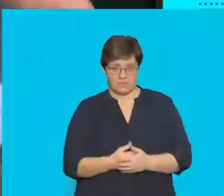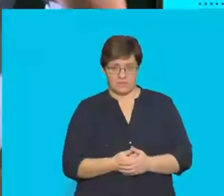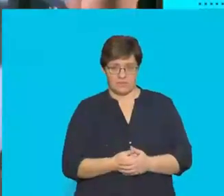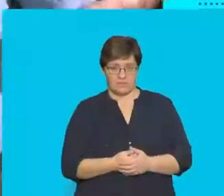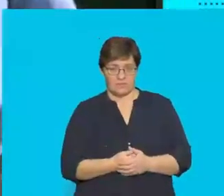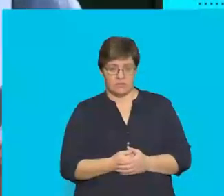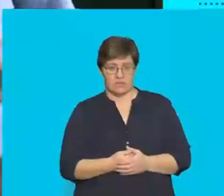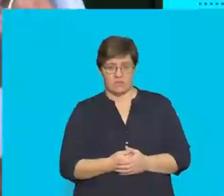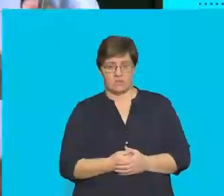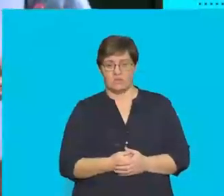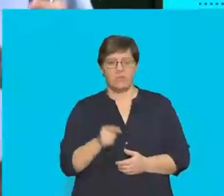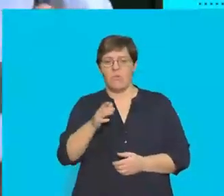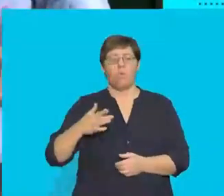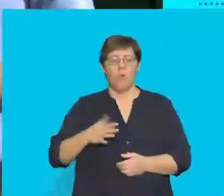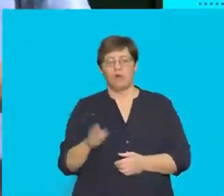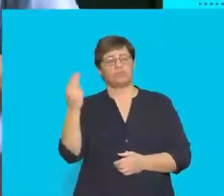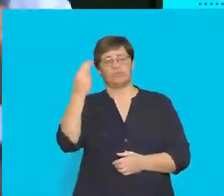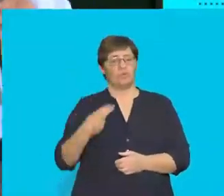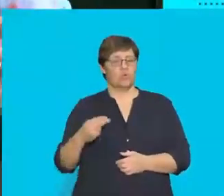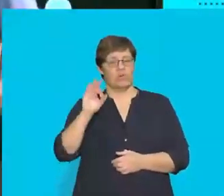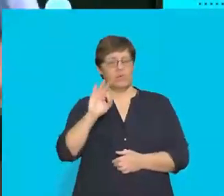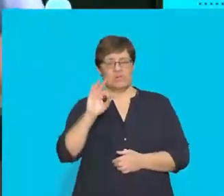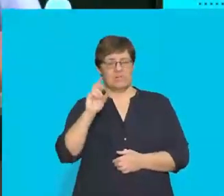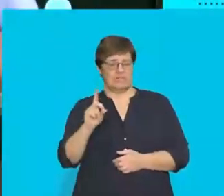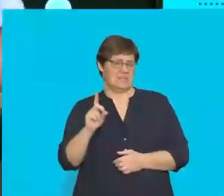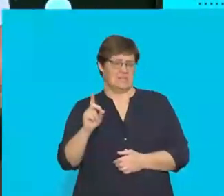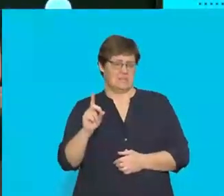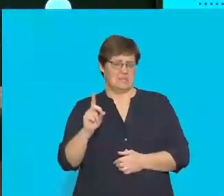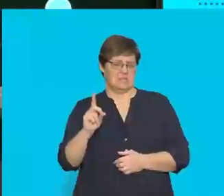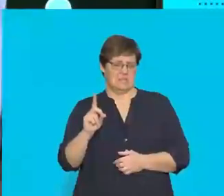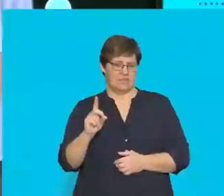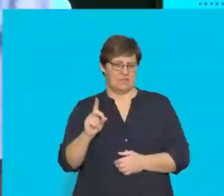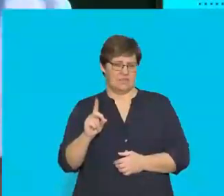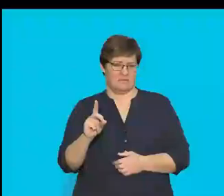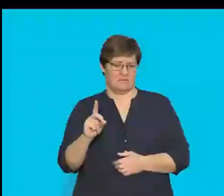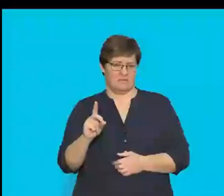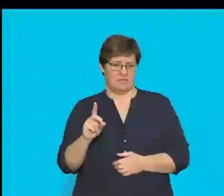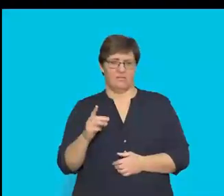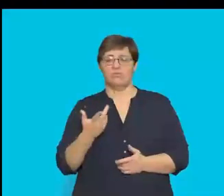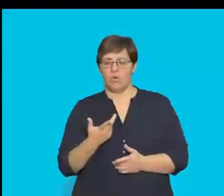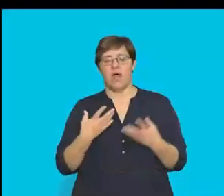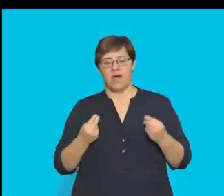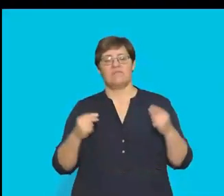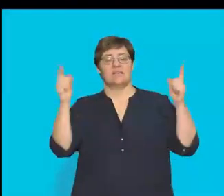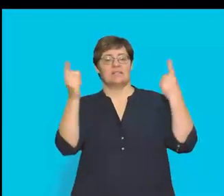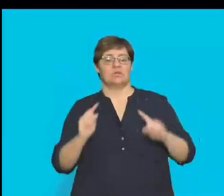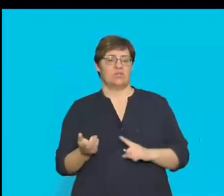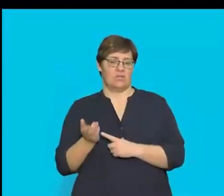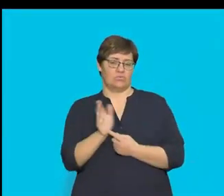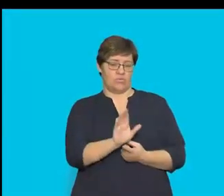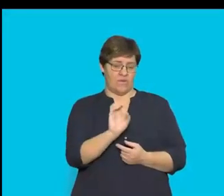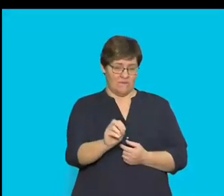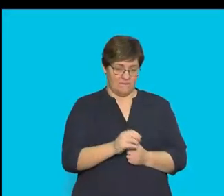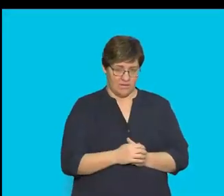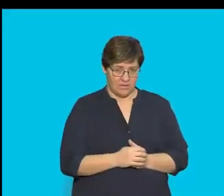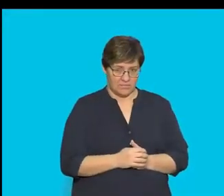you don't want to have to draw three-dimensional shapes of this, so we have a special way of showing both